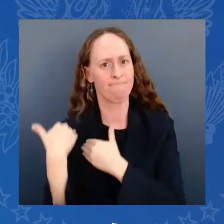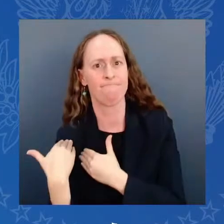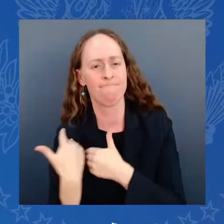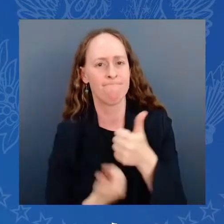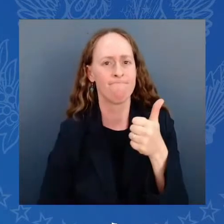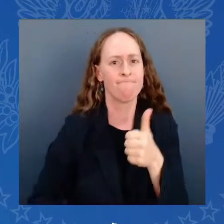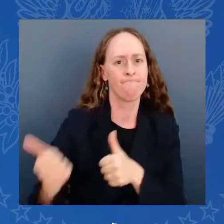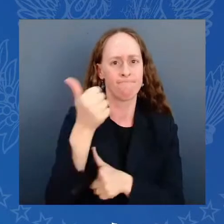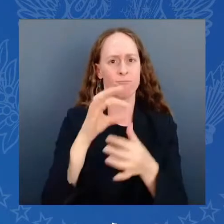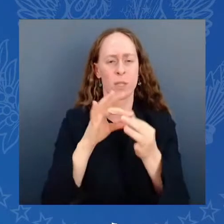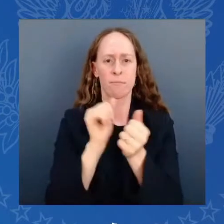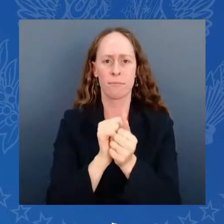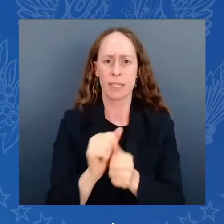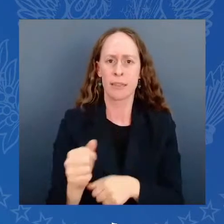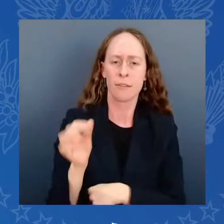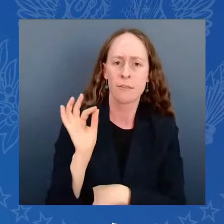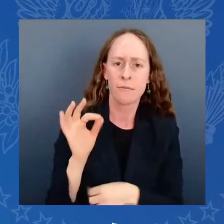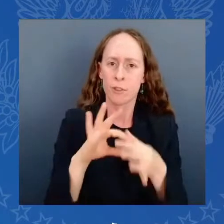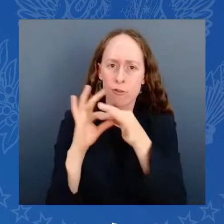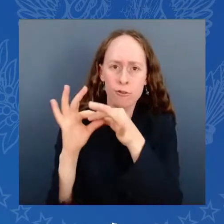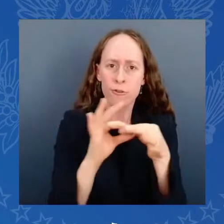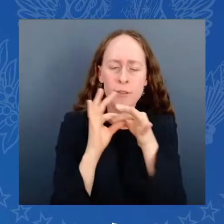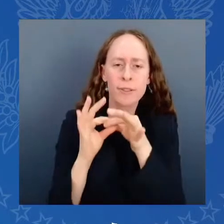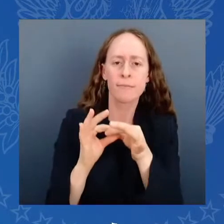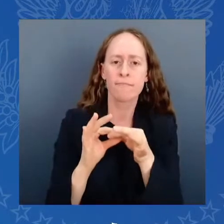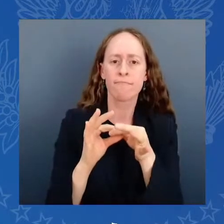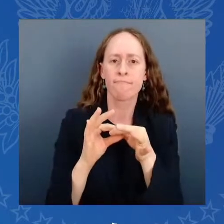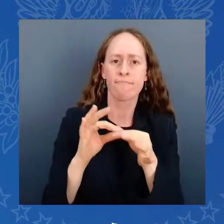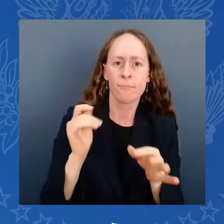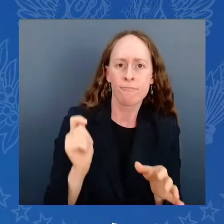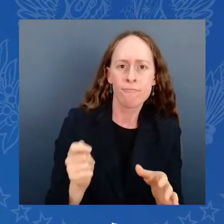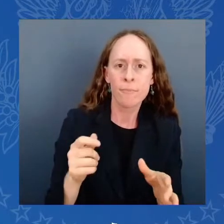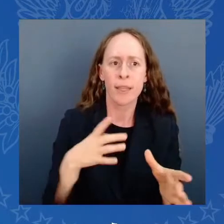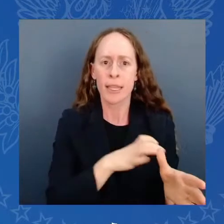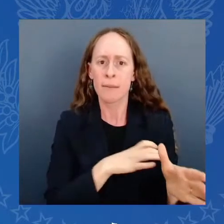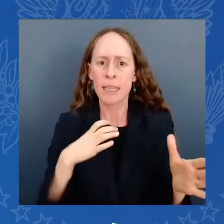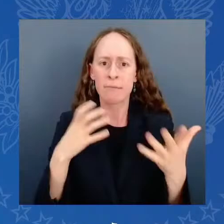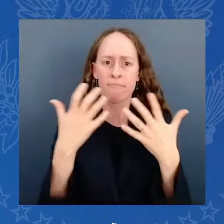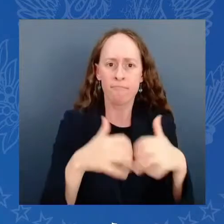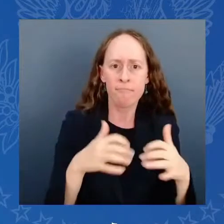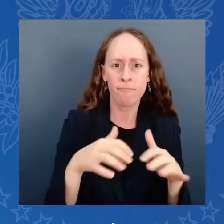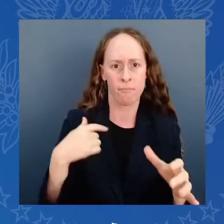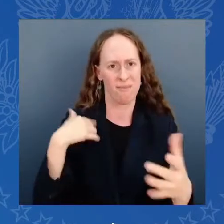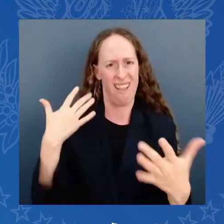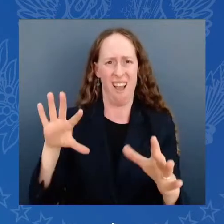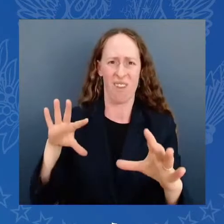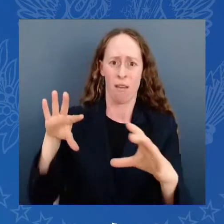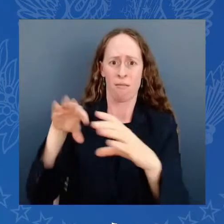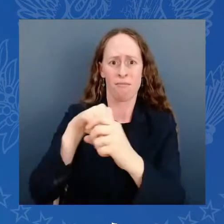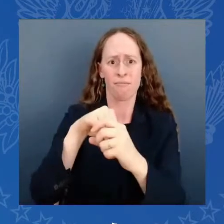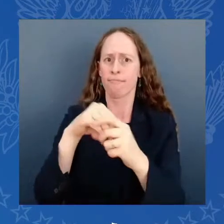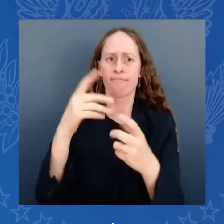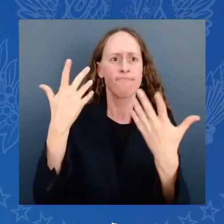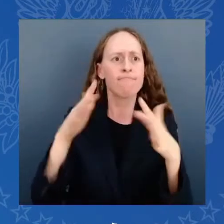senator, vice president, and president than anyone in history, anyone alive today, I should say.